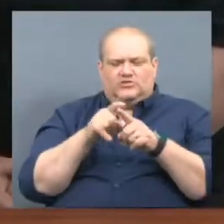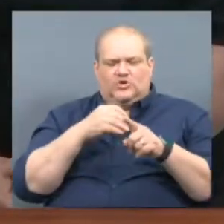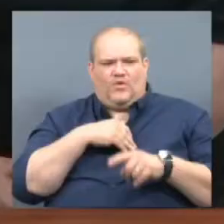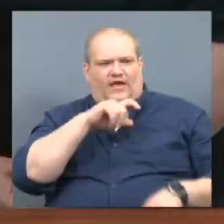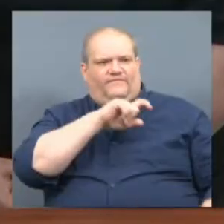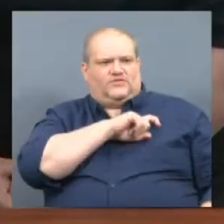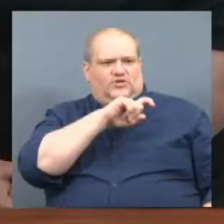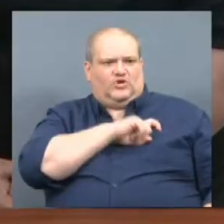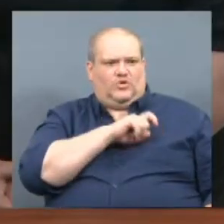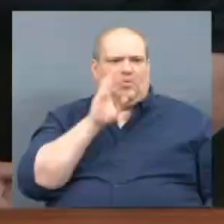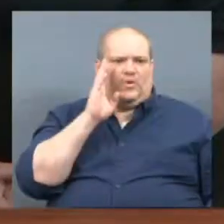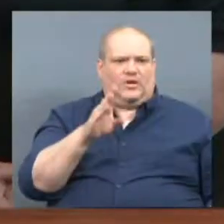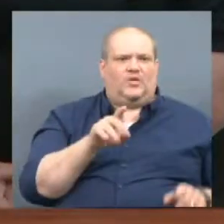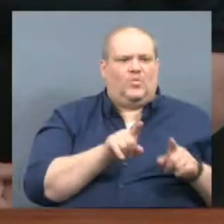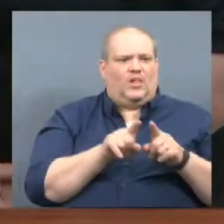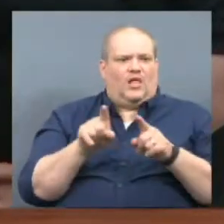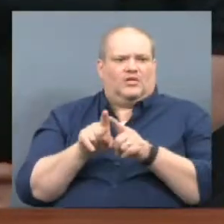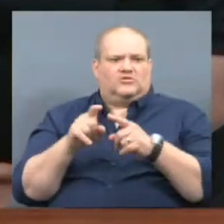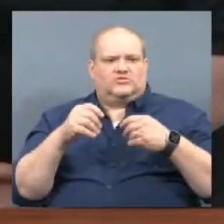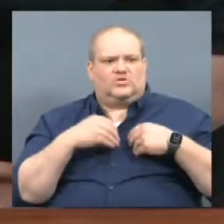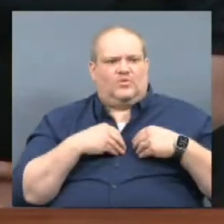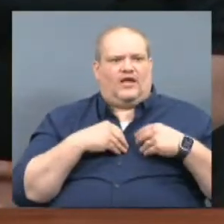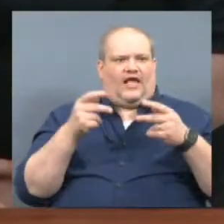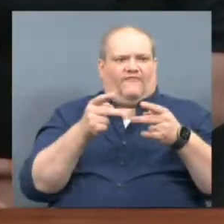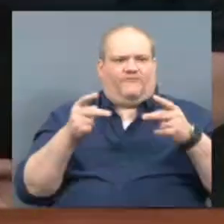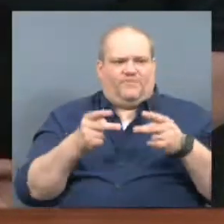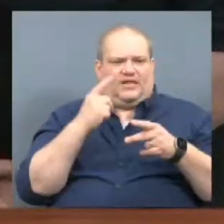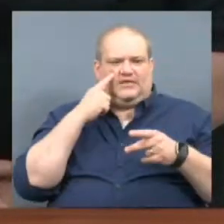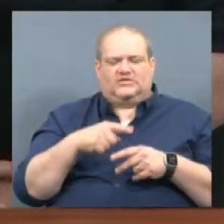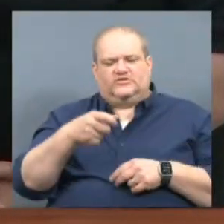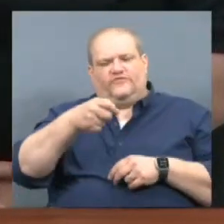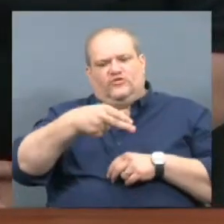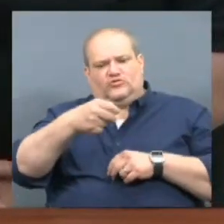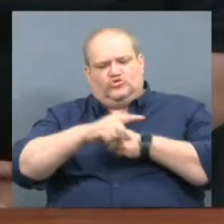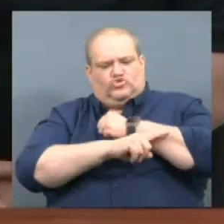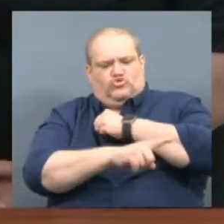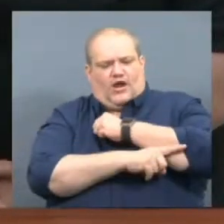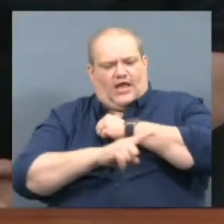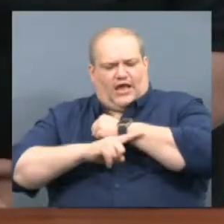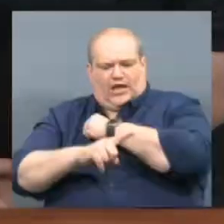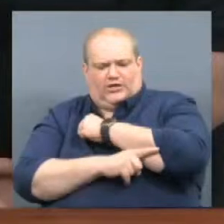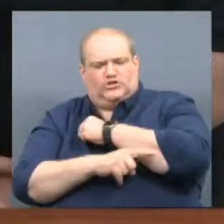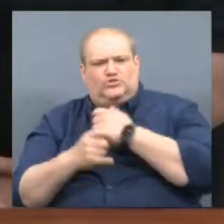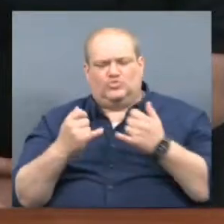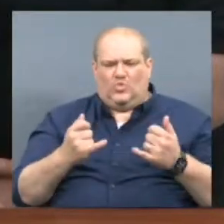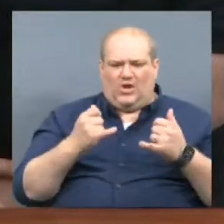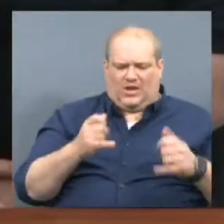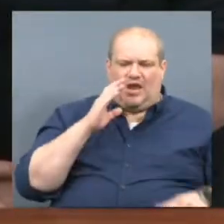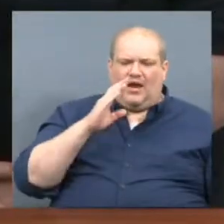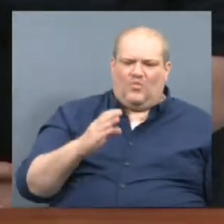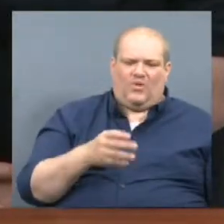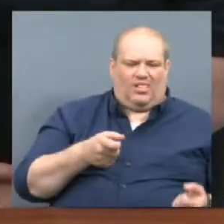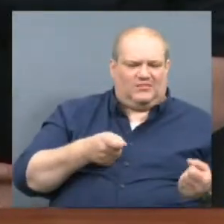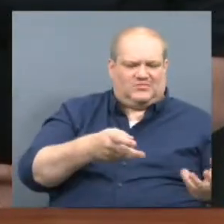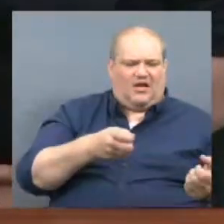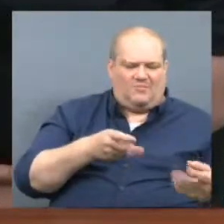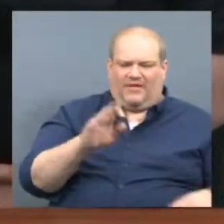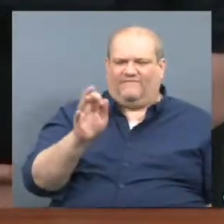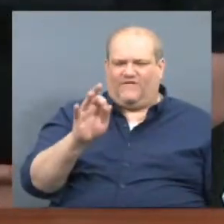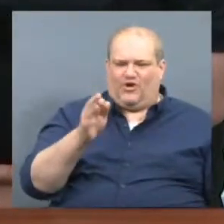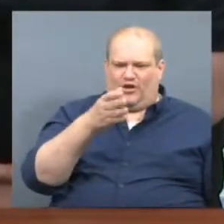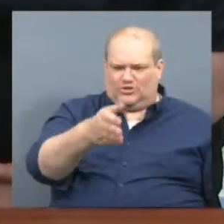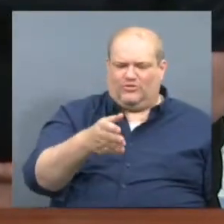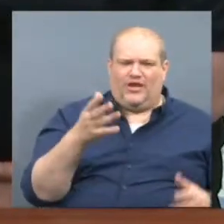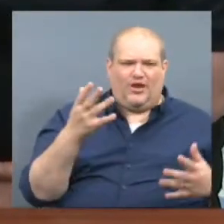security. We will also have places for trash. Because right now they are going and dumping furnitures and